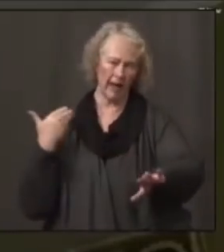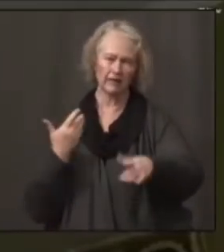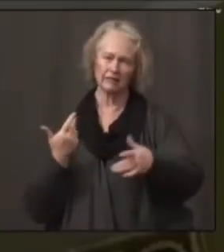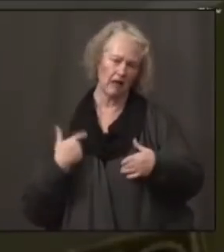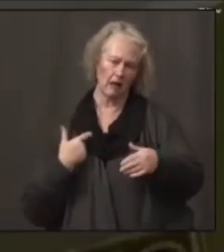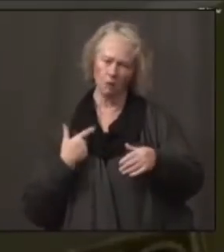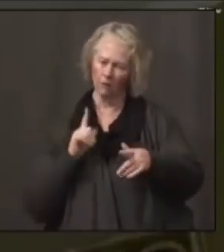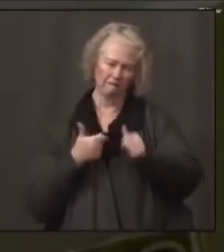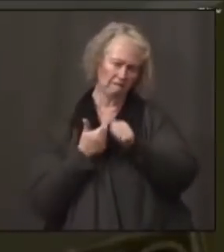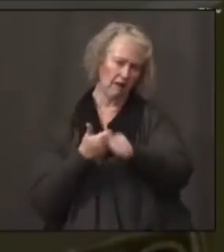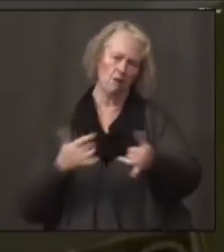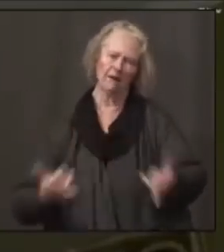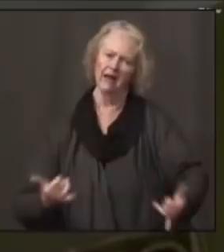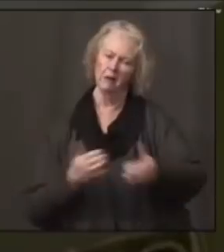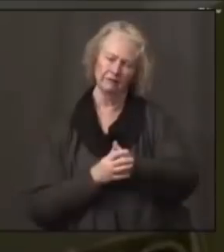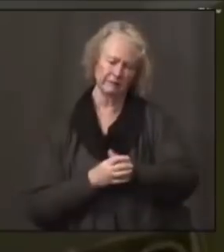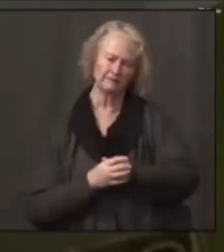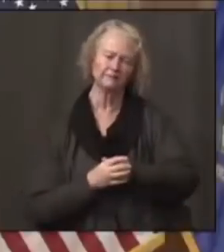we're working it right now.